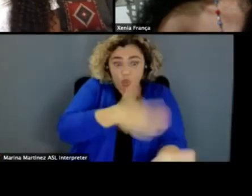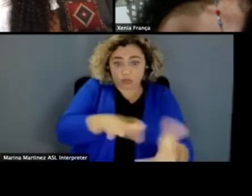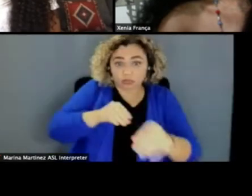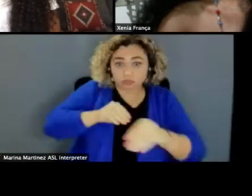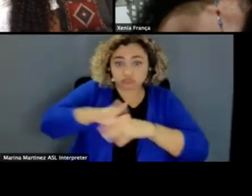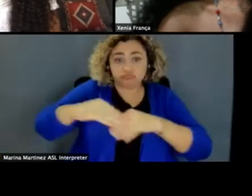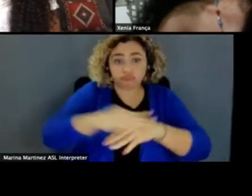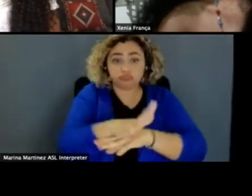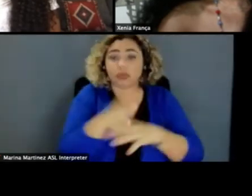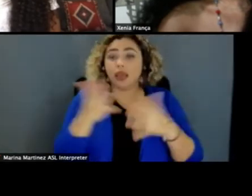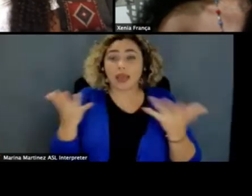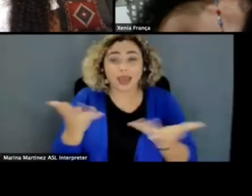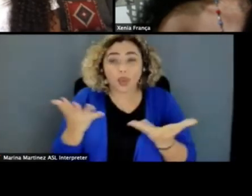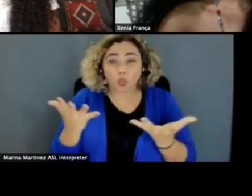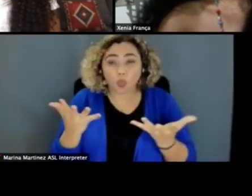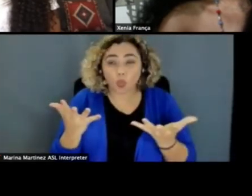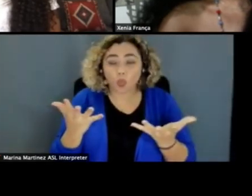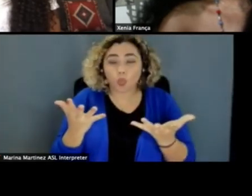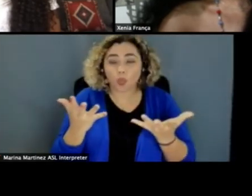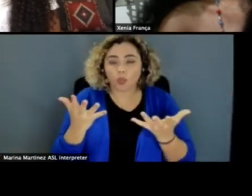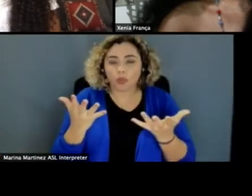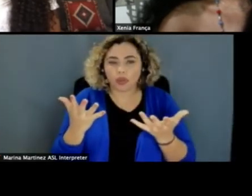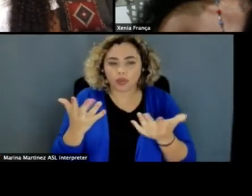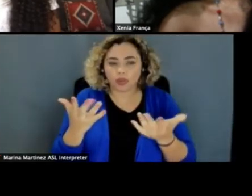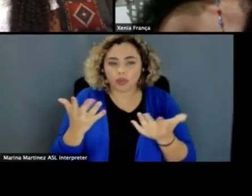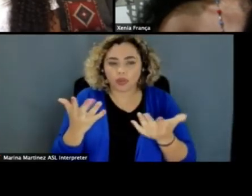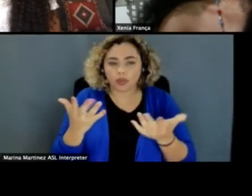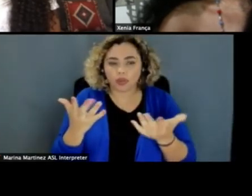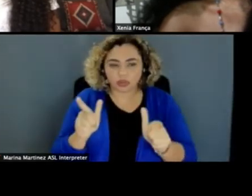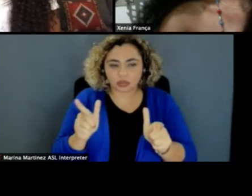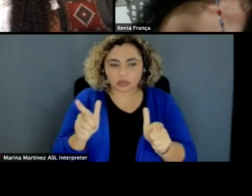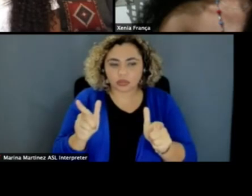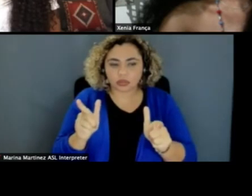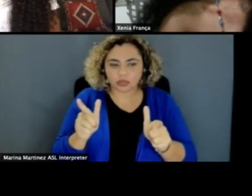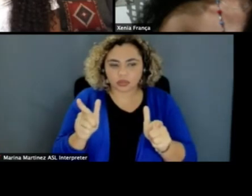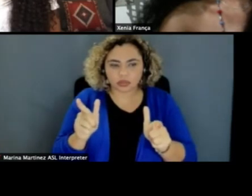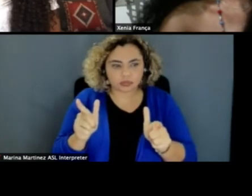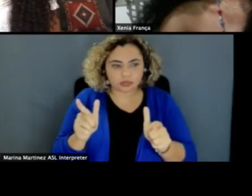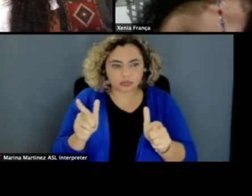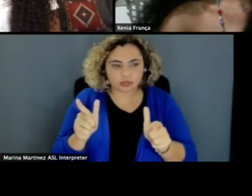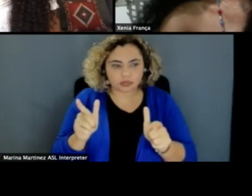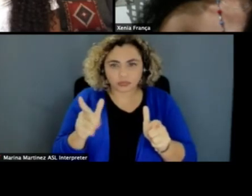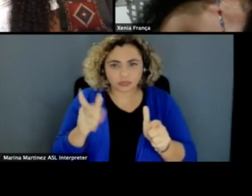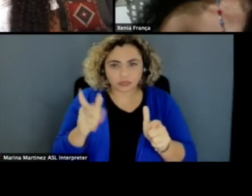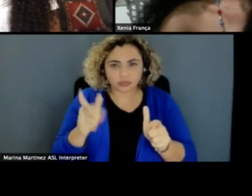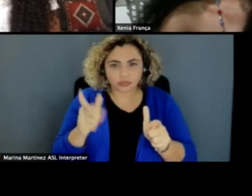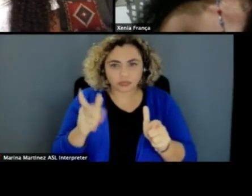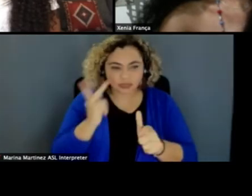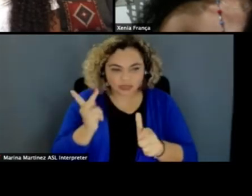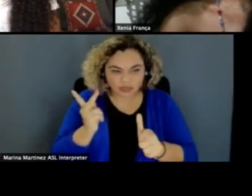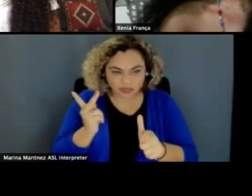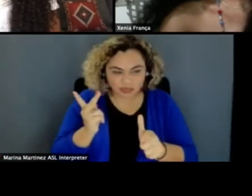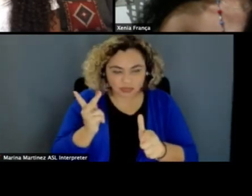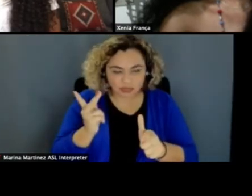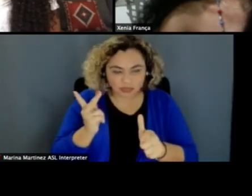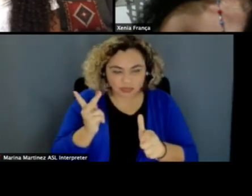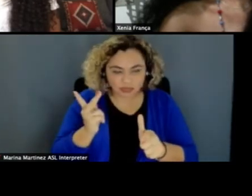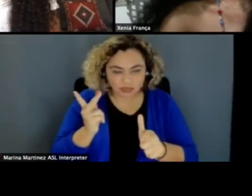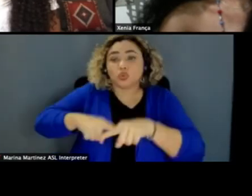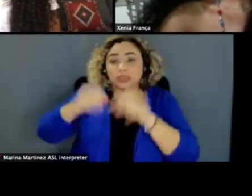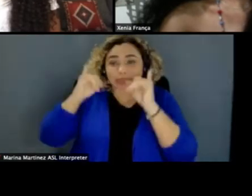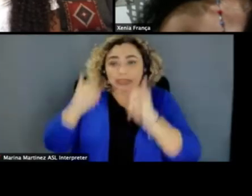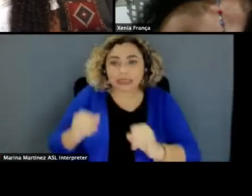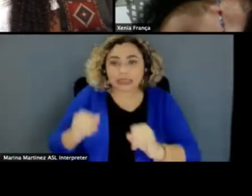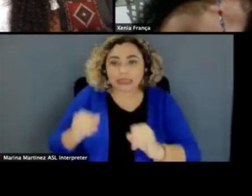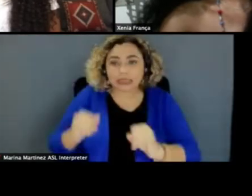really to let these movements come through us, but it's not dependent on the individual, rather it's